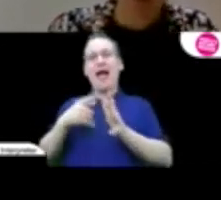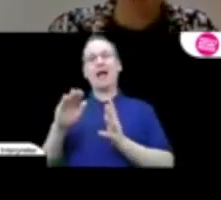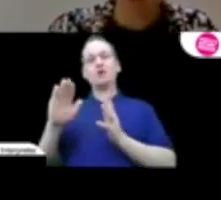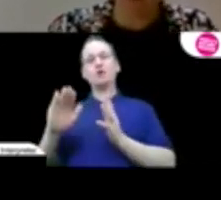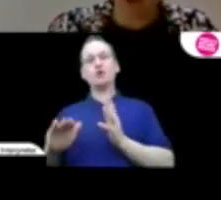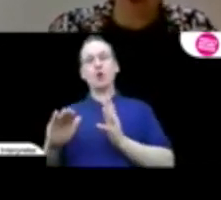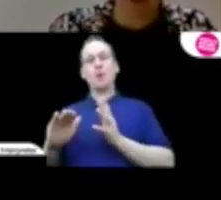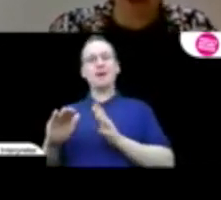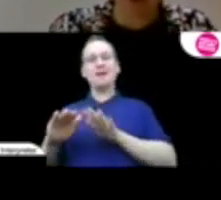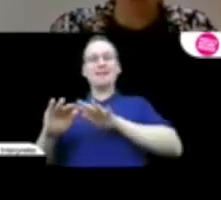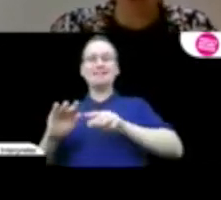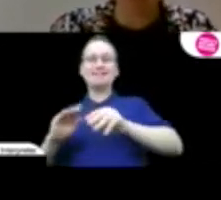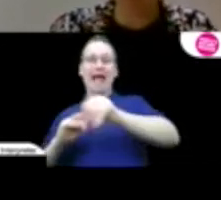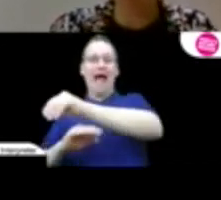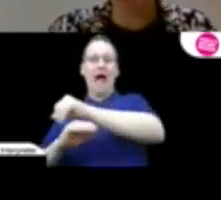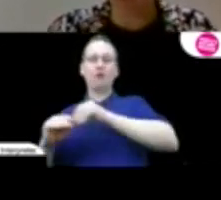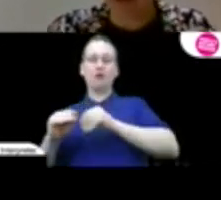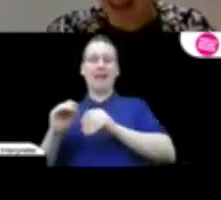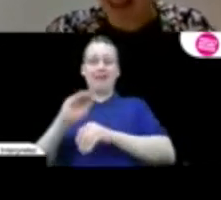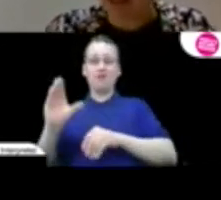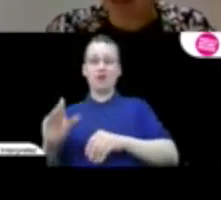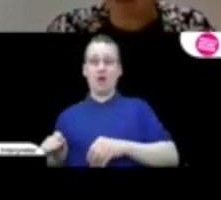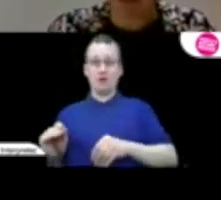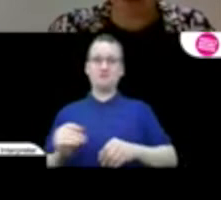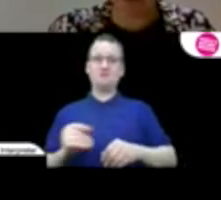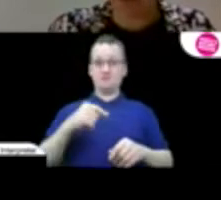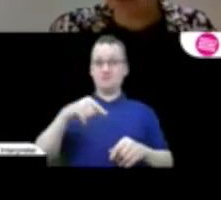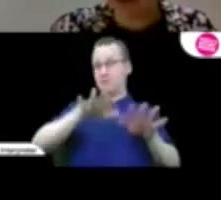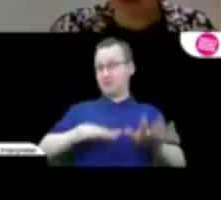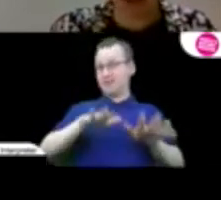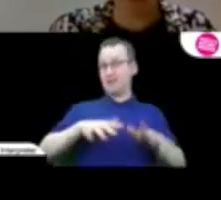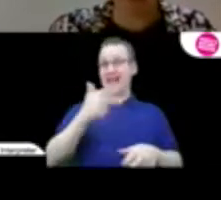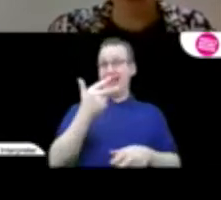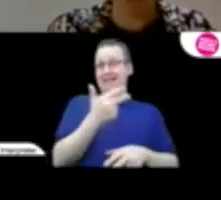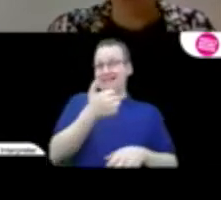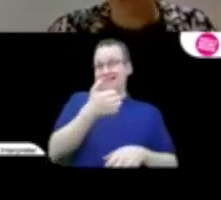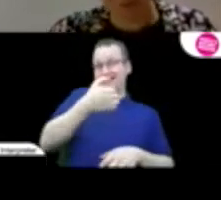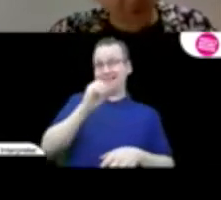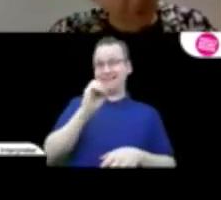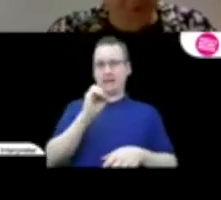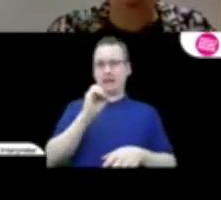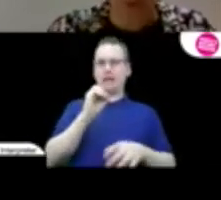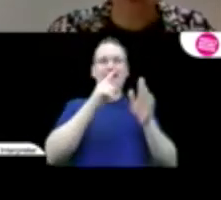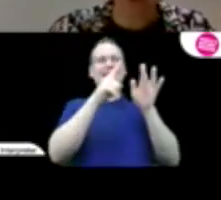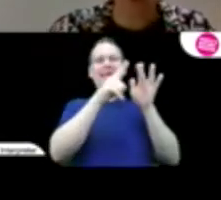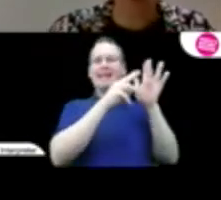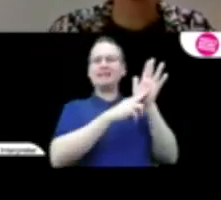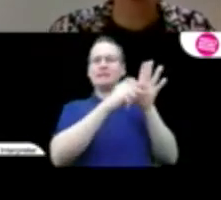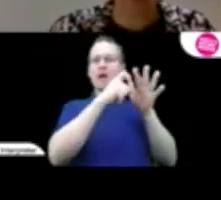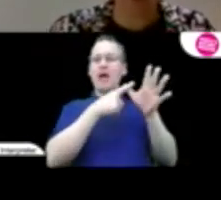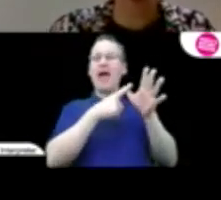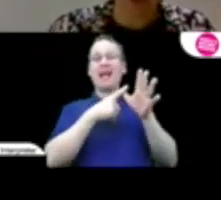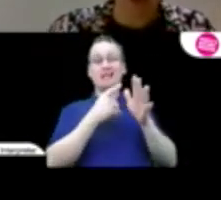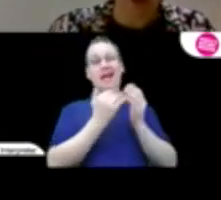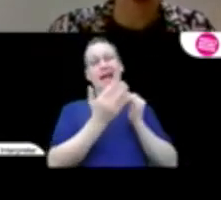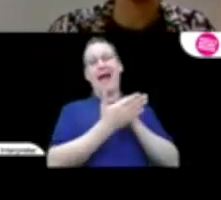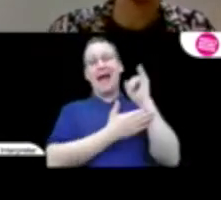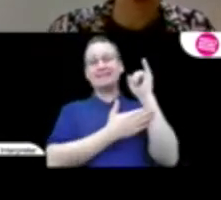Britain introduced the first anti-sodomy law in 1860 in India, and over the following 40